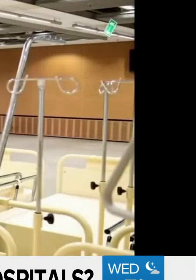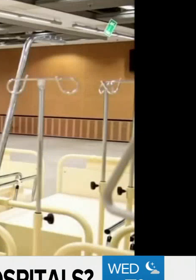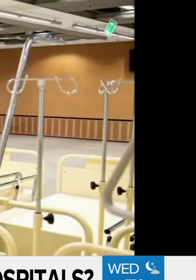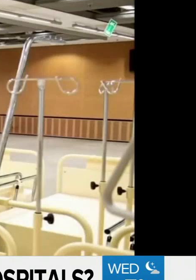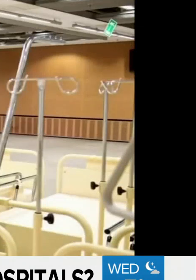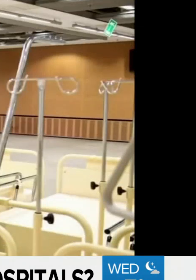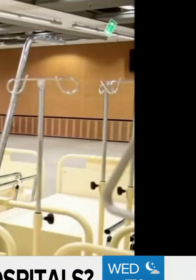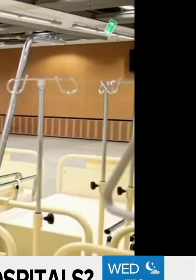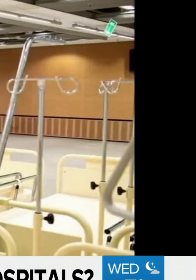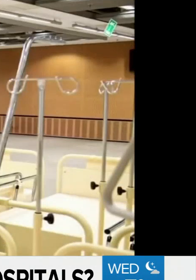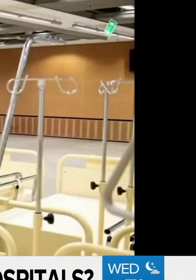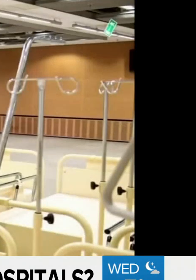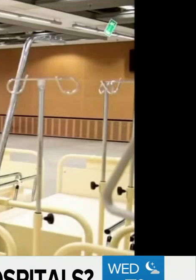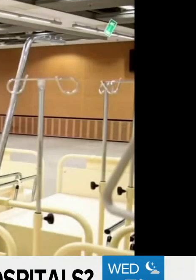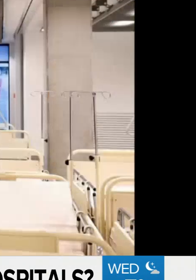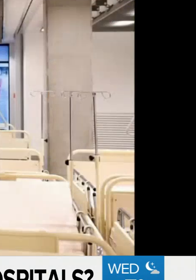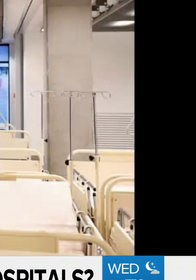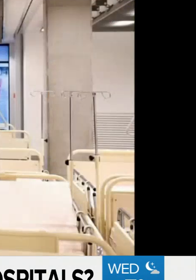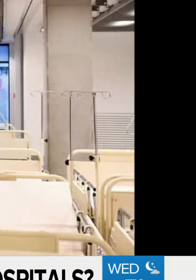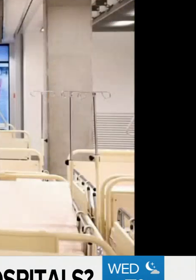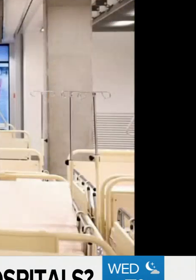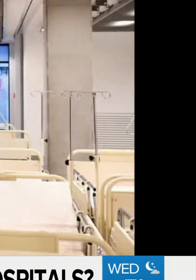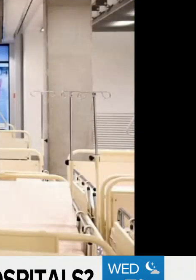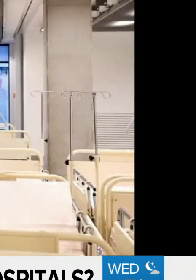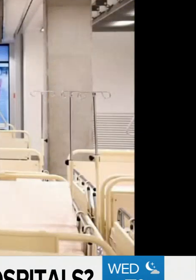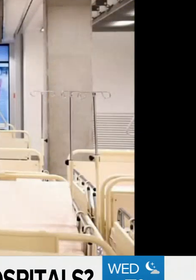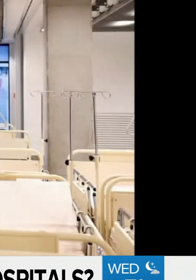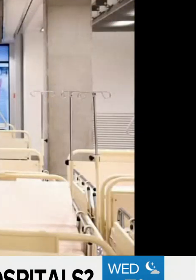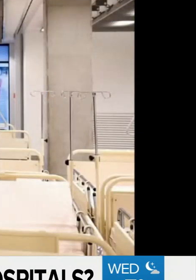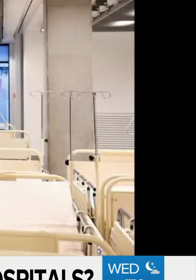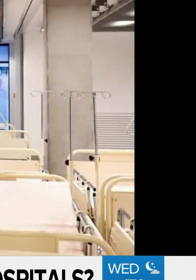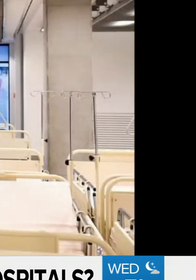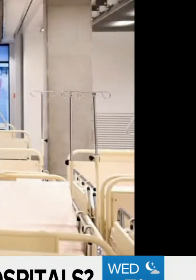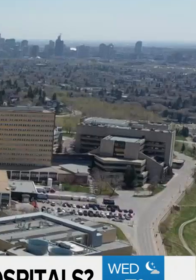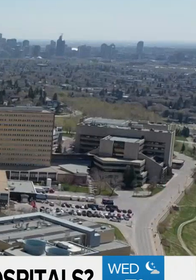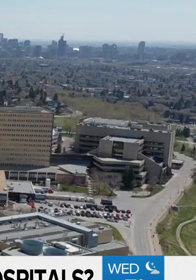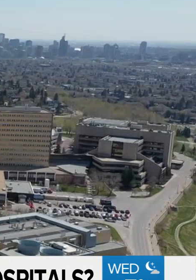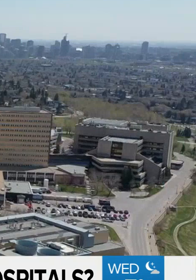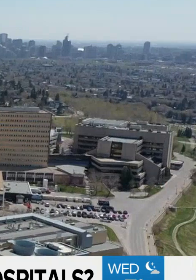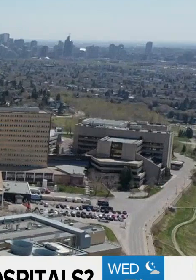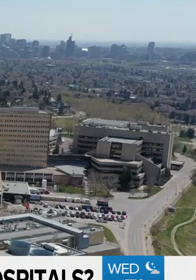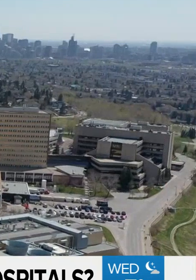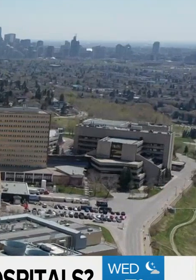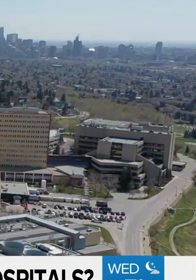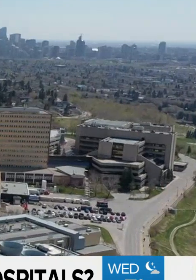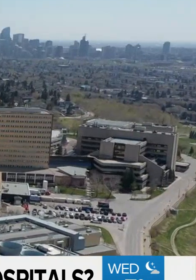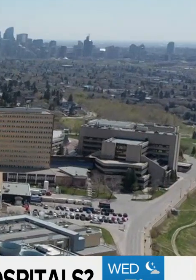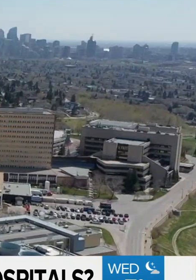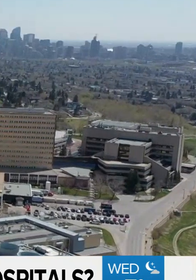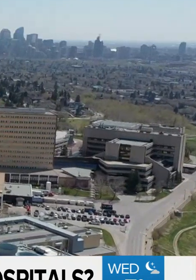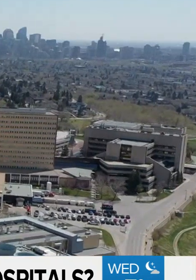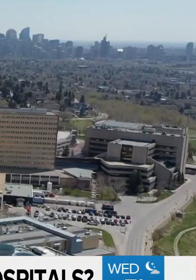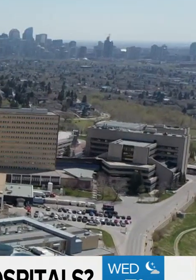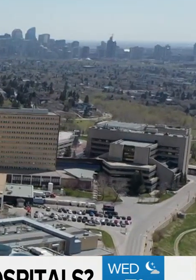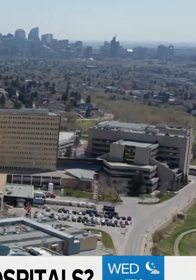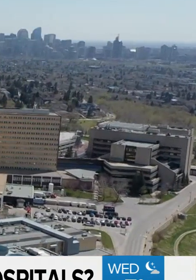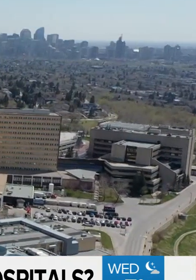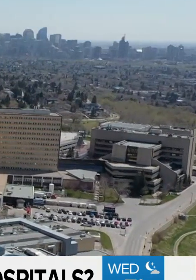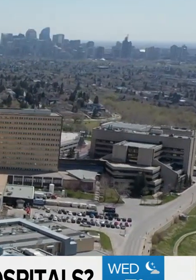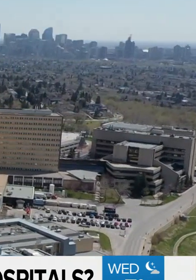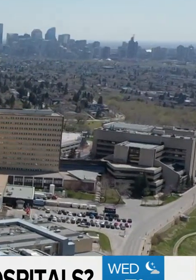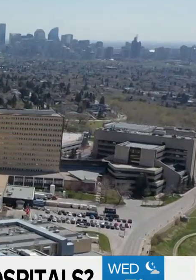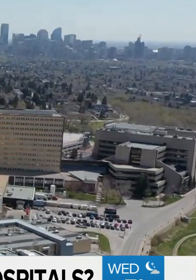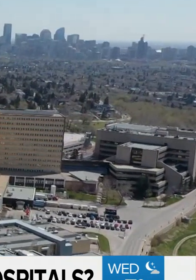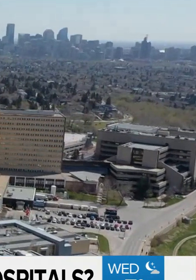CBC report, a federal source says Alberta asked the federal government and the Red Cross to supply field hospitals to help offset the strain on